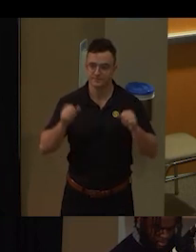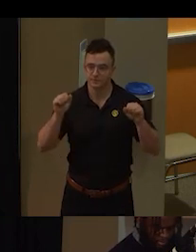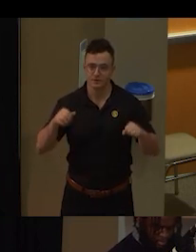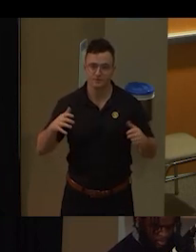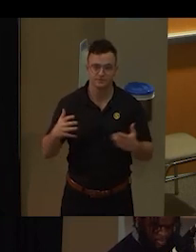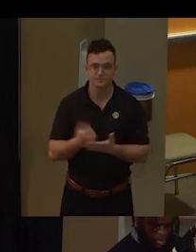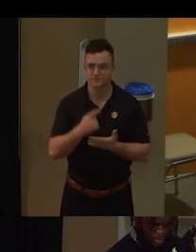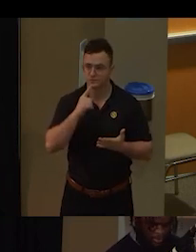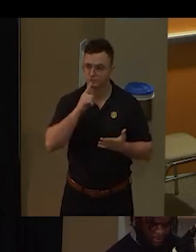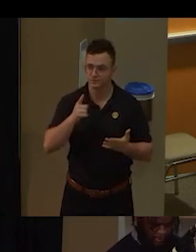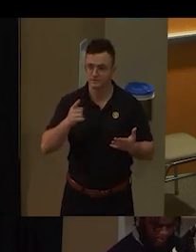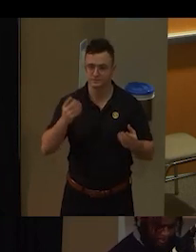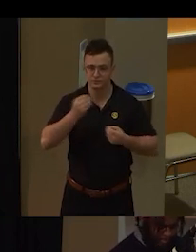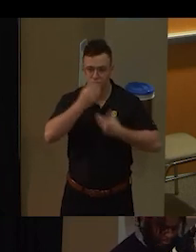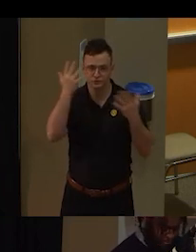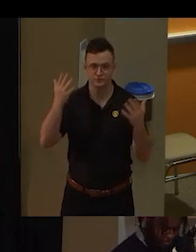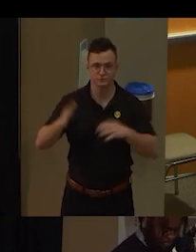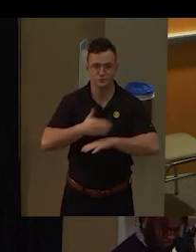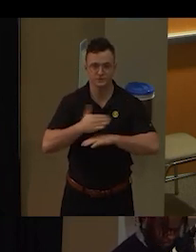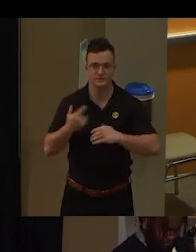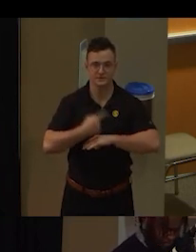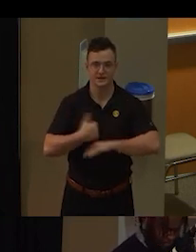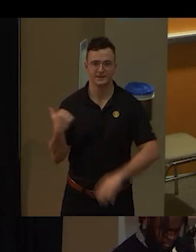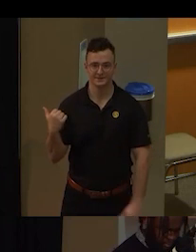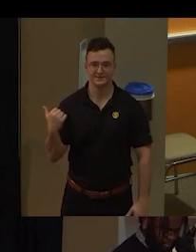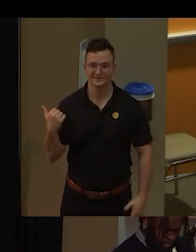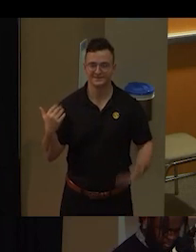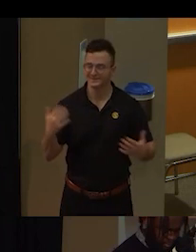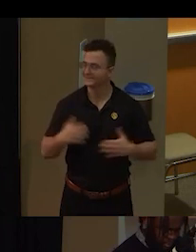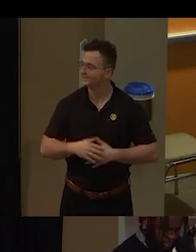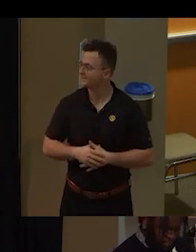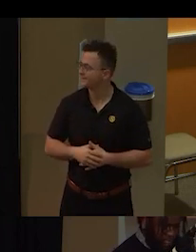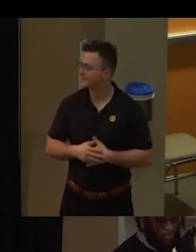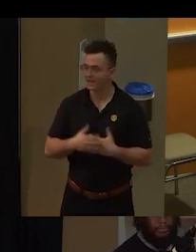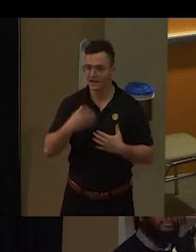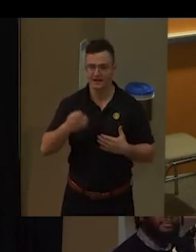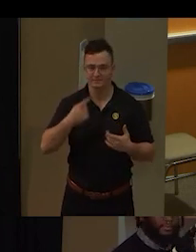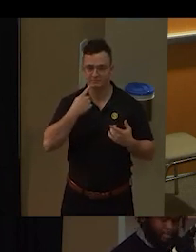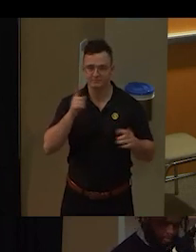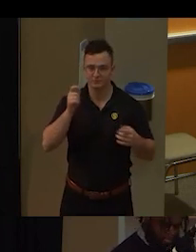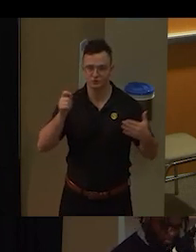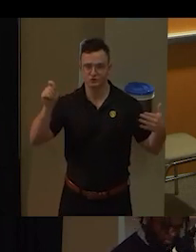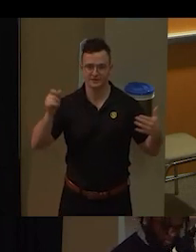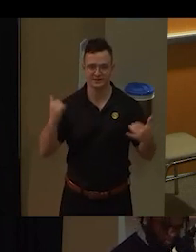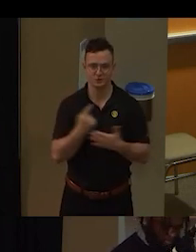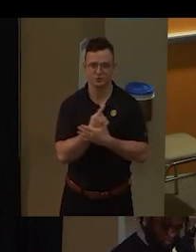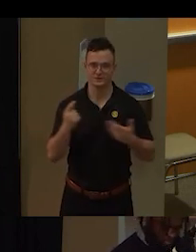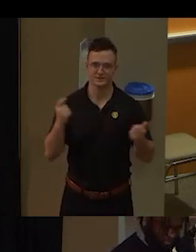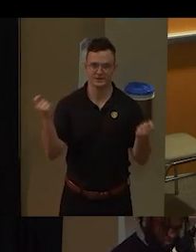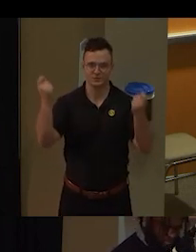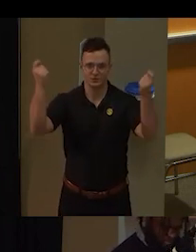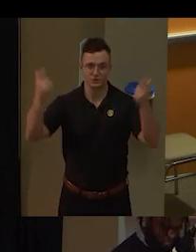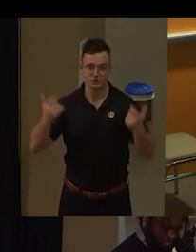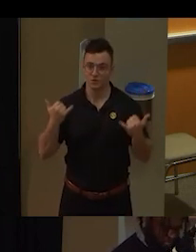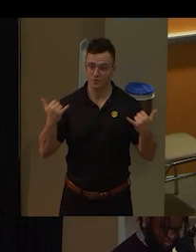joyous music today as the finale to this week-long celebration. So without